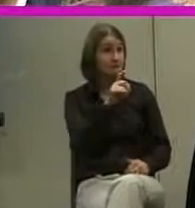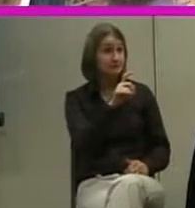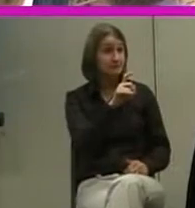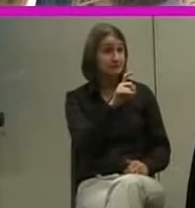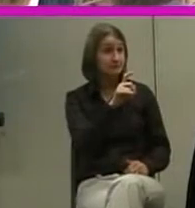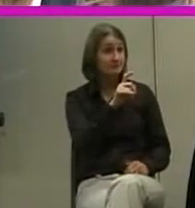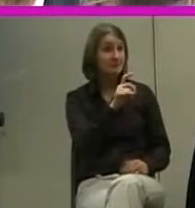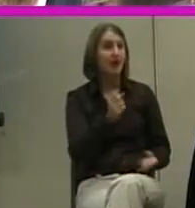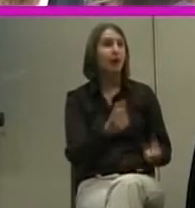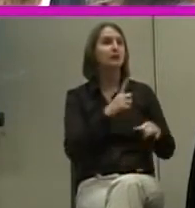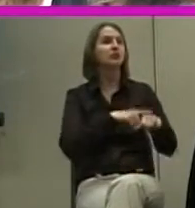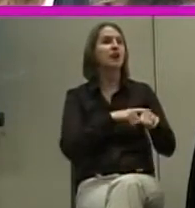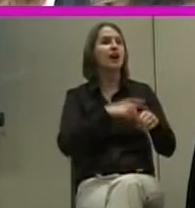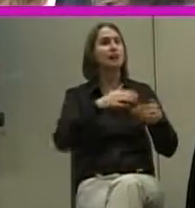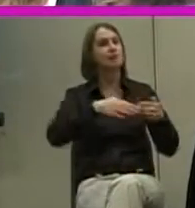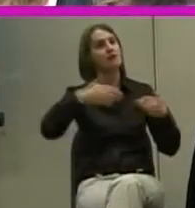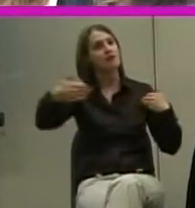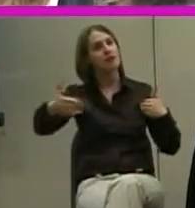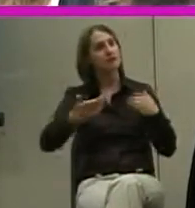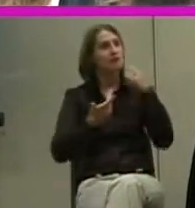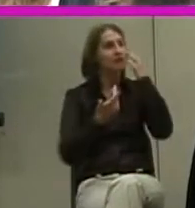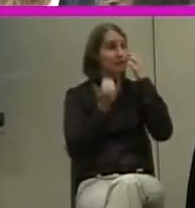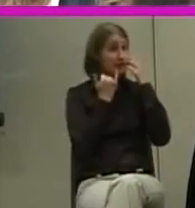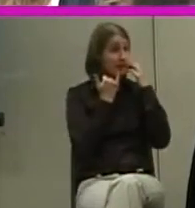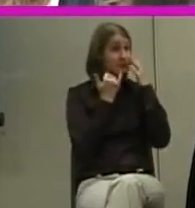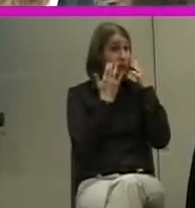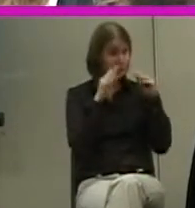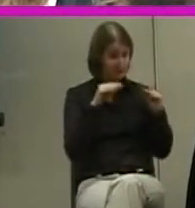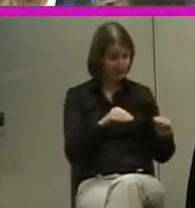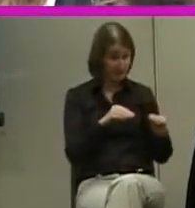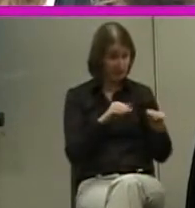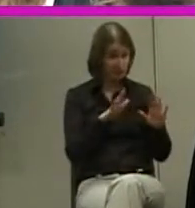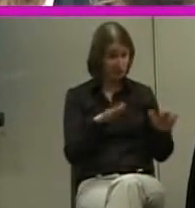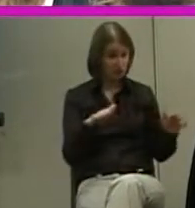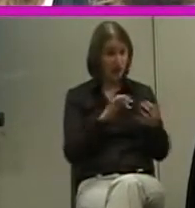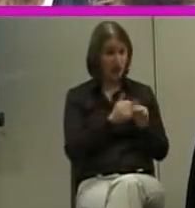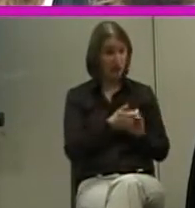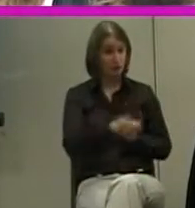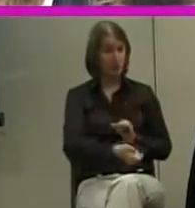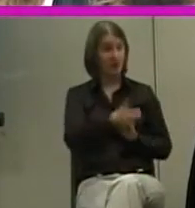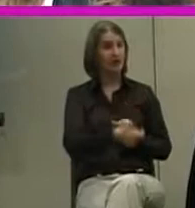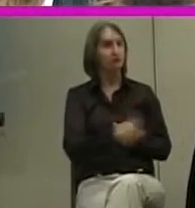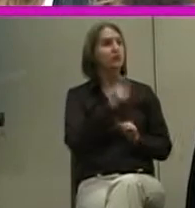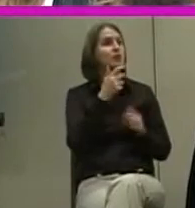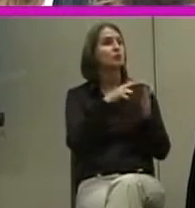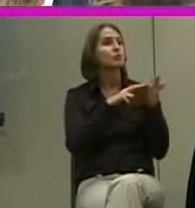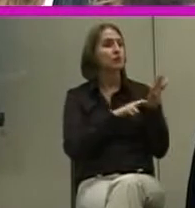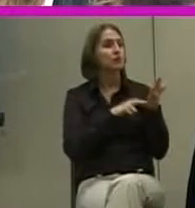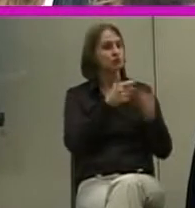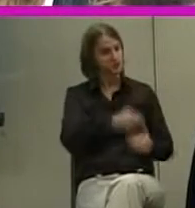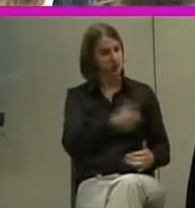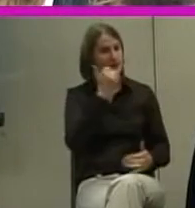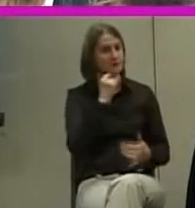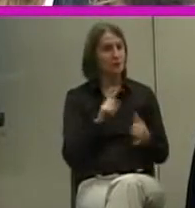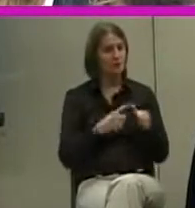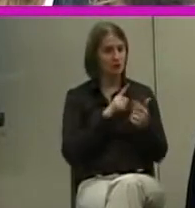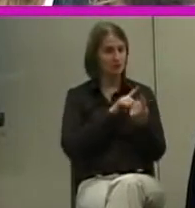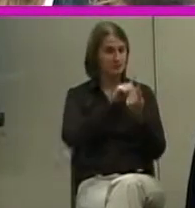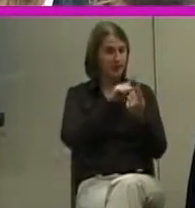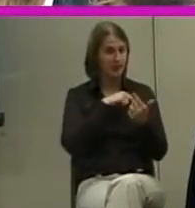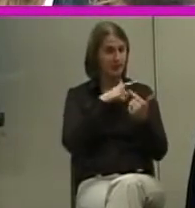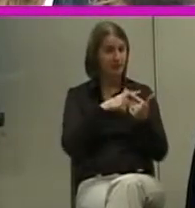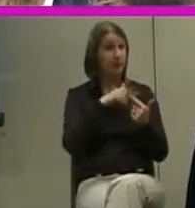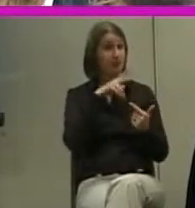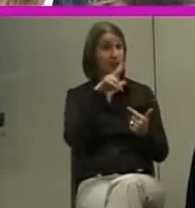How much time has to pass? If this is something you're going to teach your kids how to shake hands, you're going to need a rule. You shake someone's hand when you first meet them, and then at